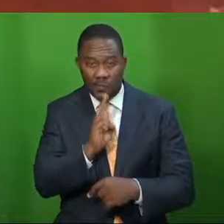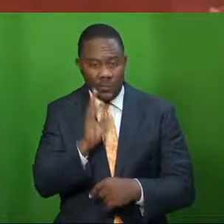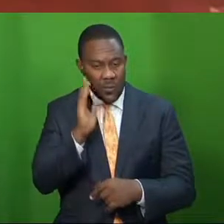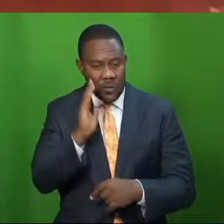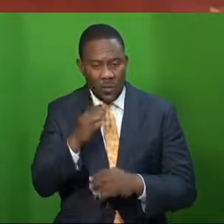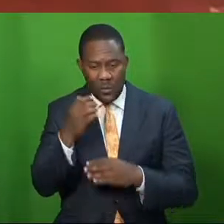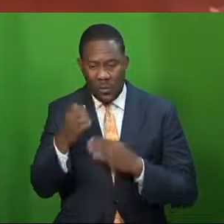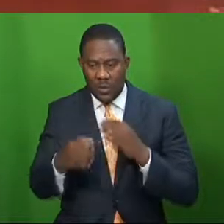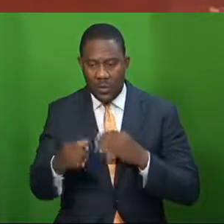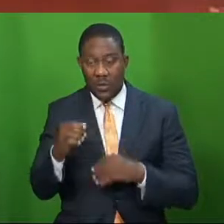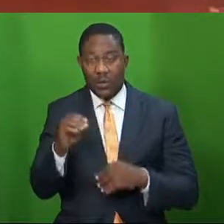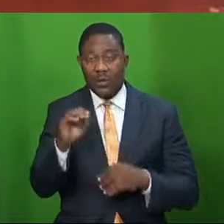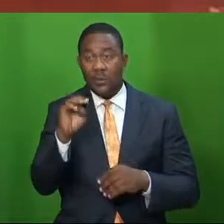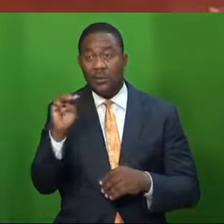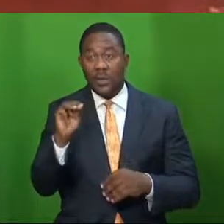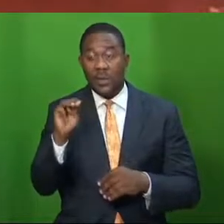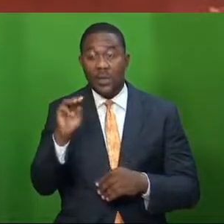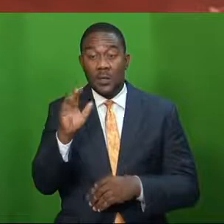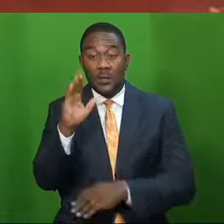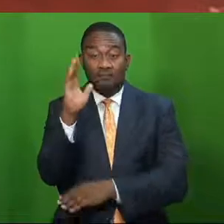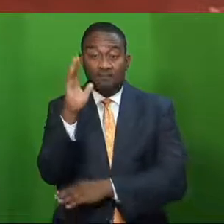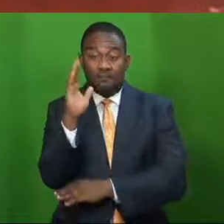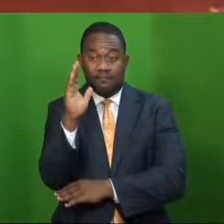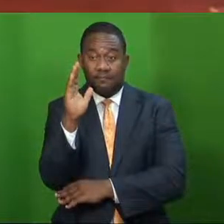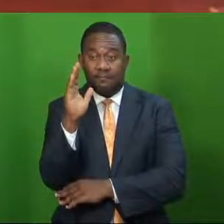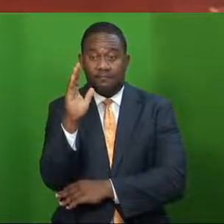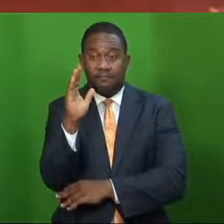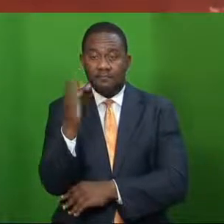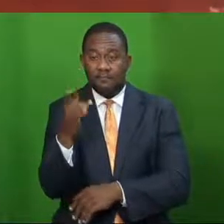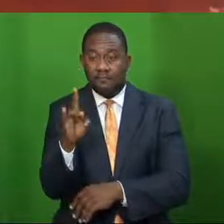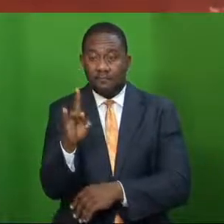Monday, the 8th of February, 2021.